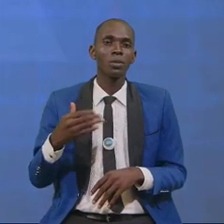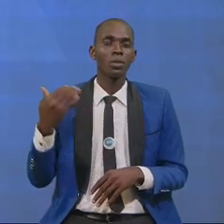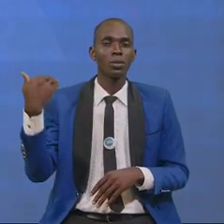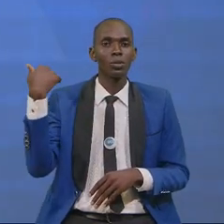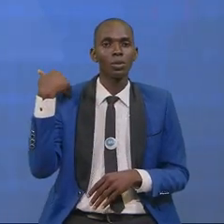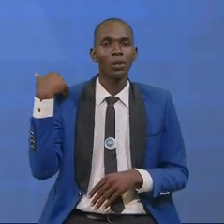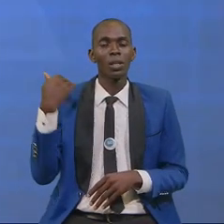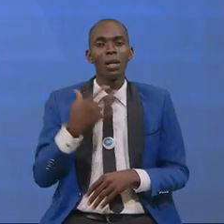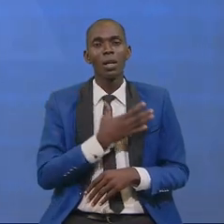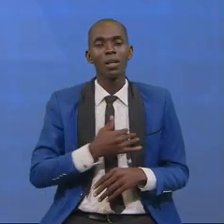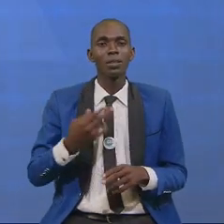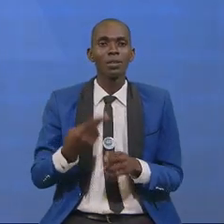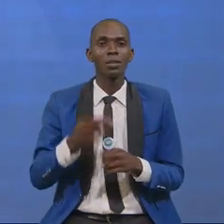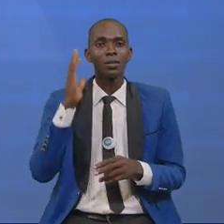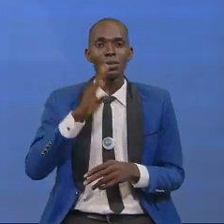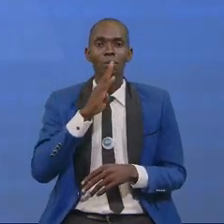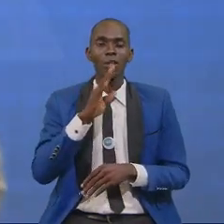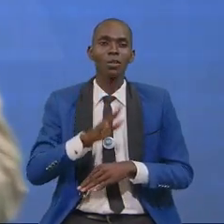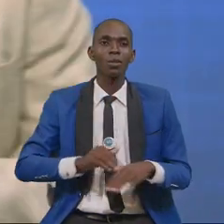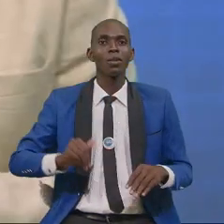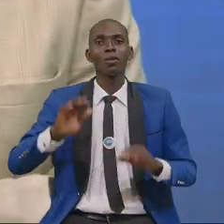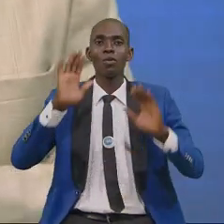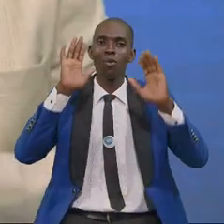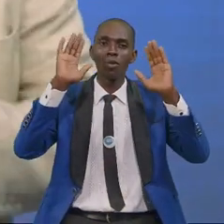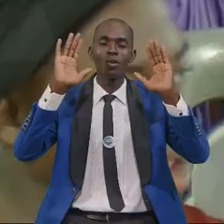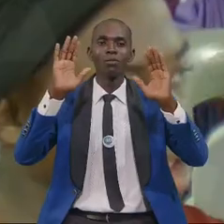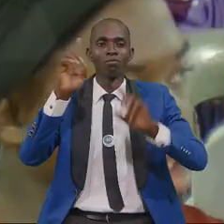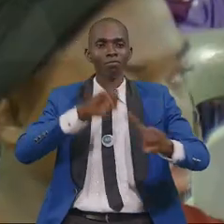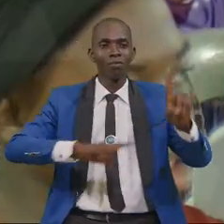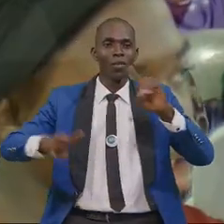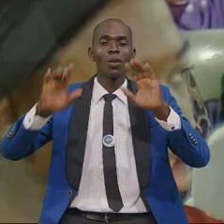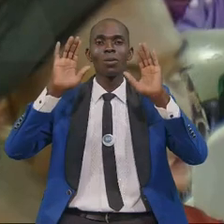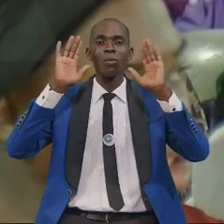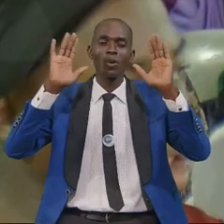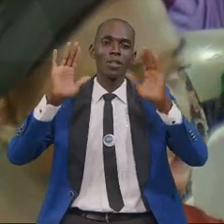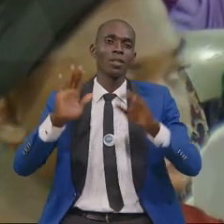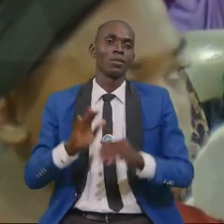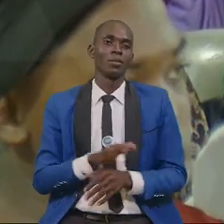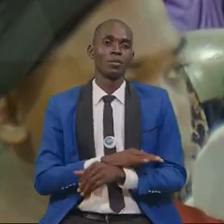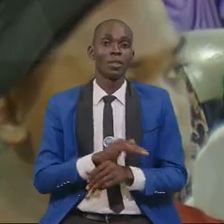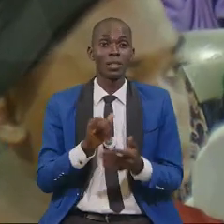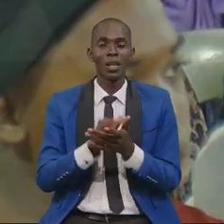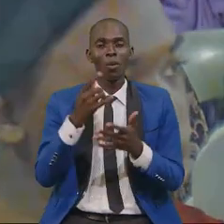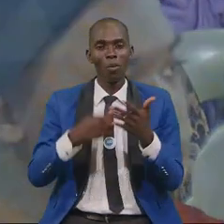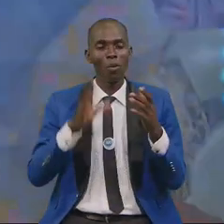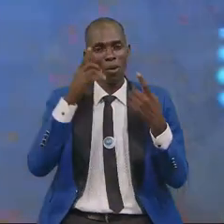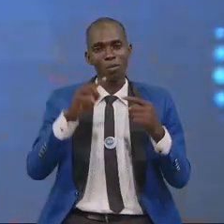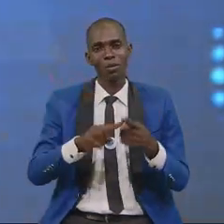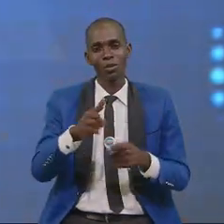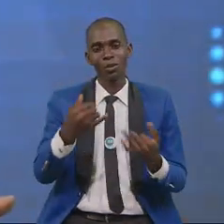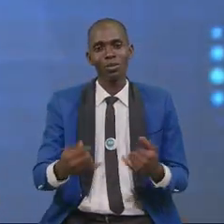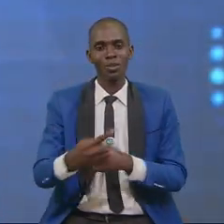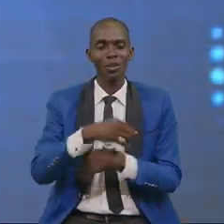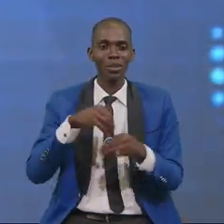be called Wonderful. Somebody shout Wonderful. That's what will happen to you today. People will look at